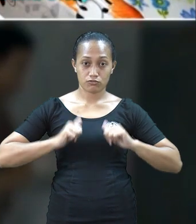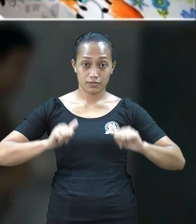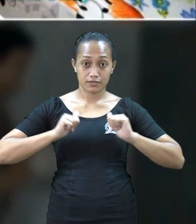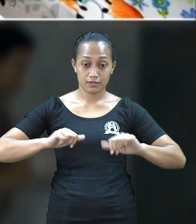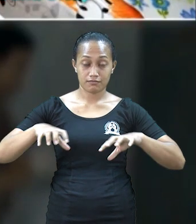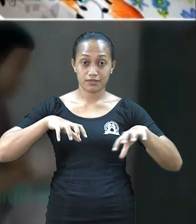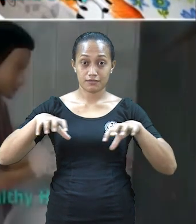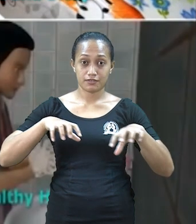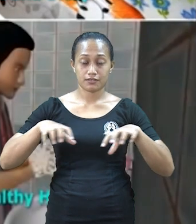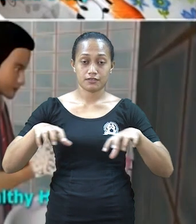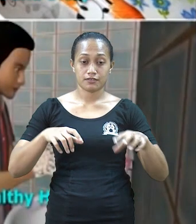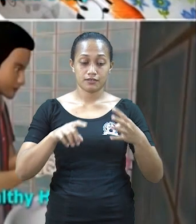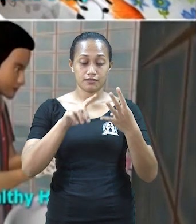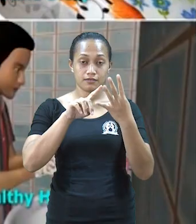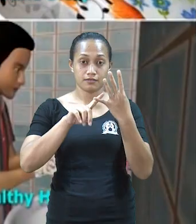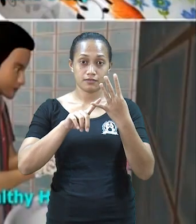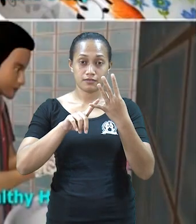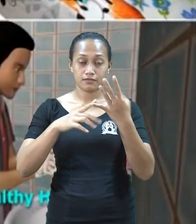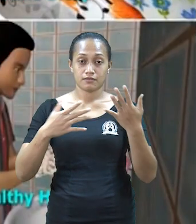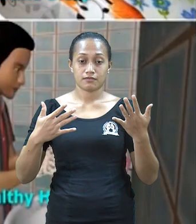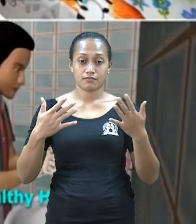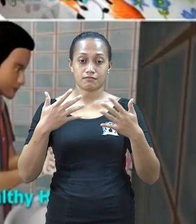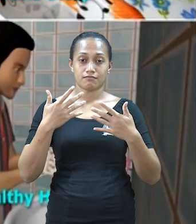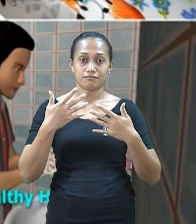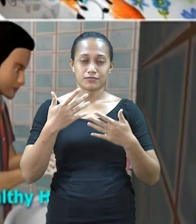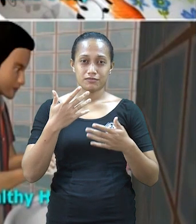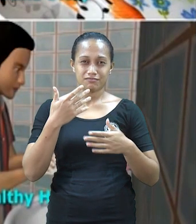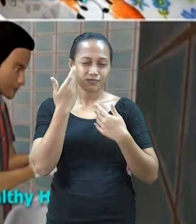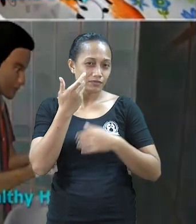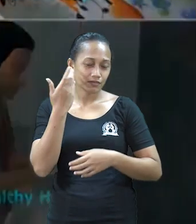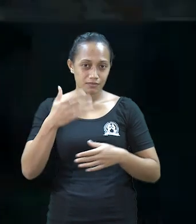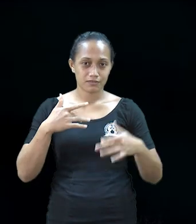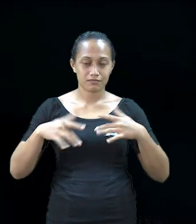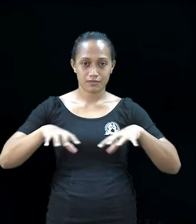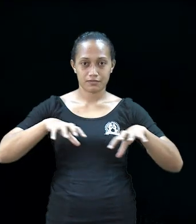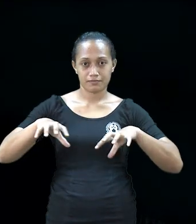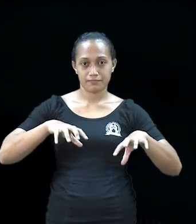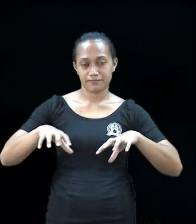exercise. 4. Healthy